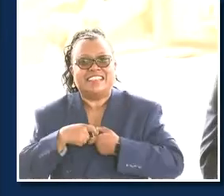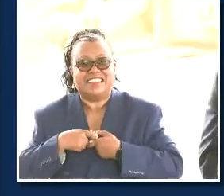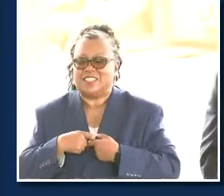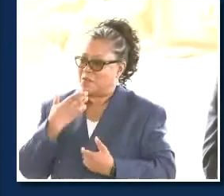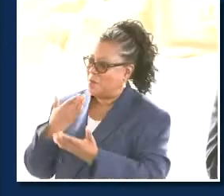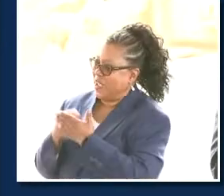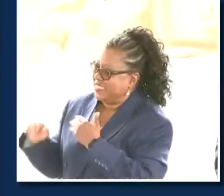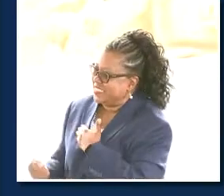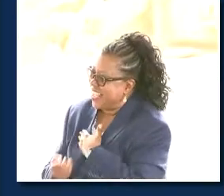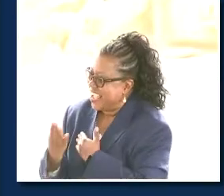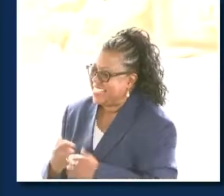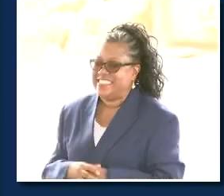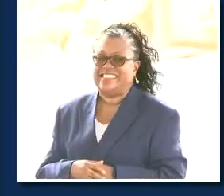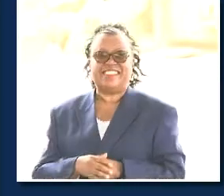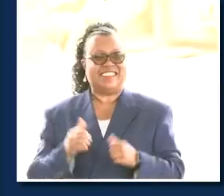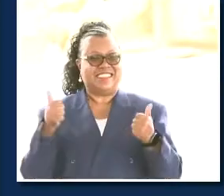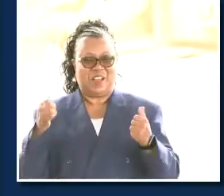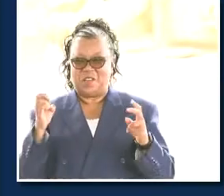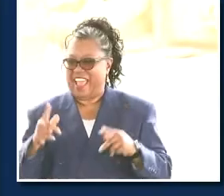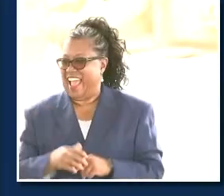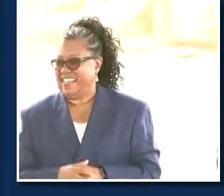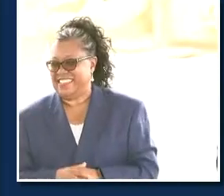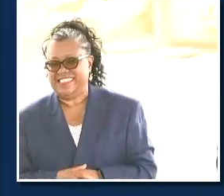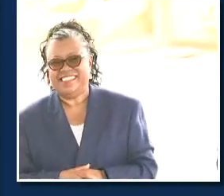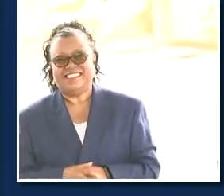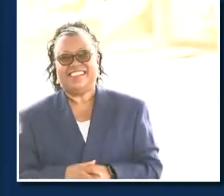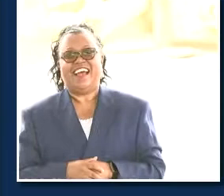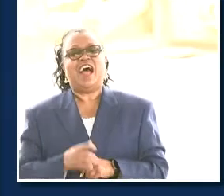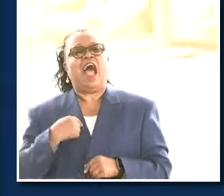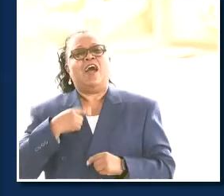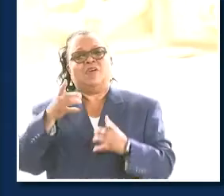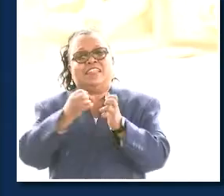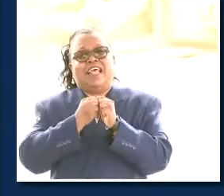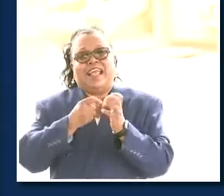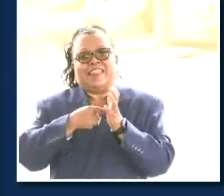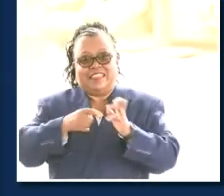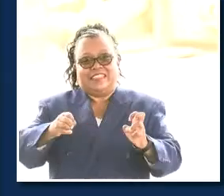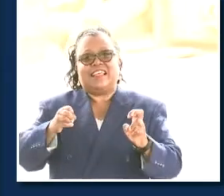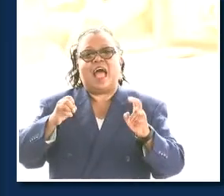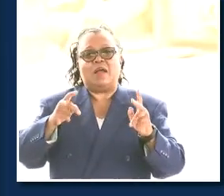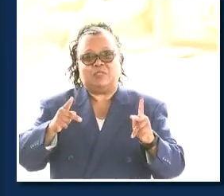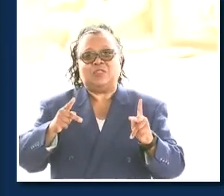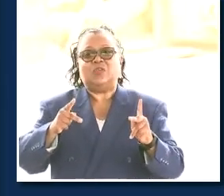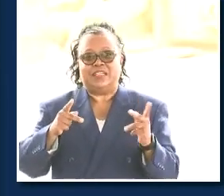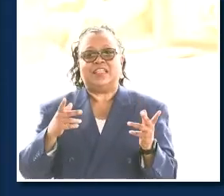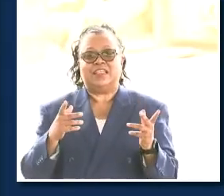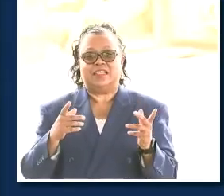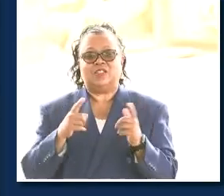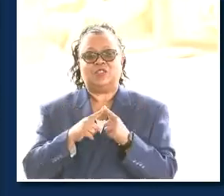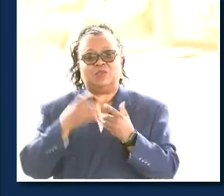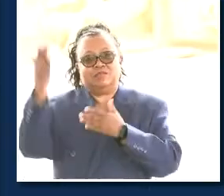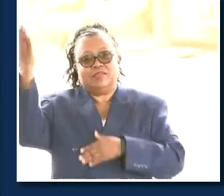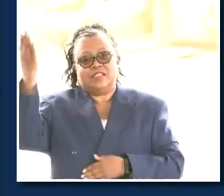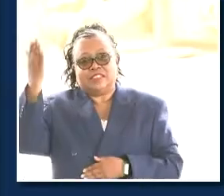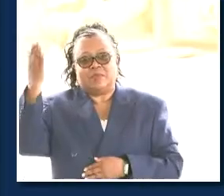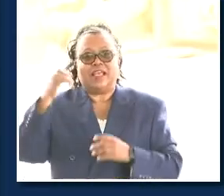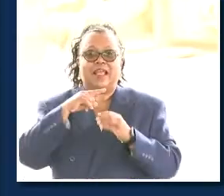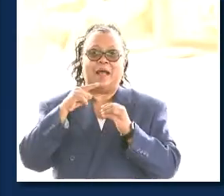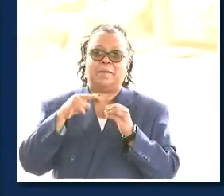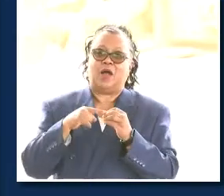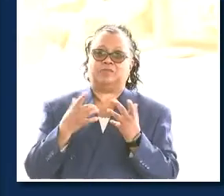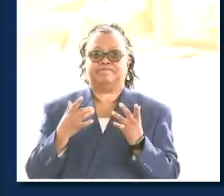dias. All right, got it. I want to take this opportunity to speak